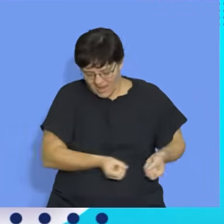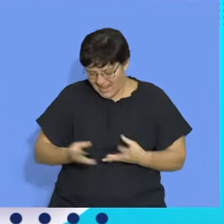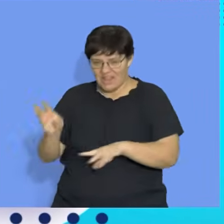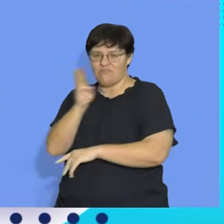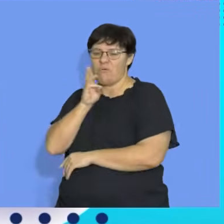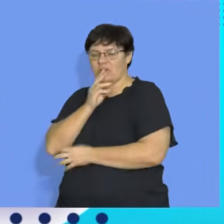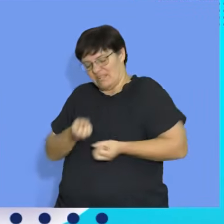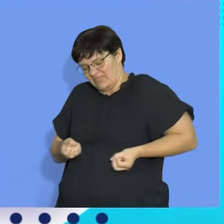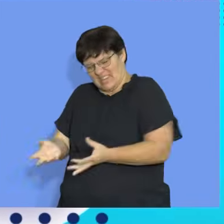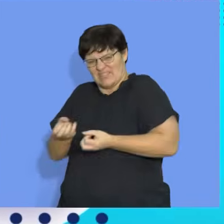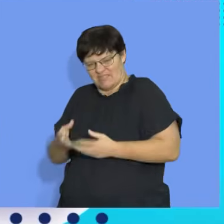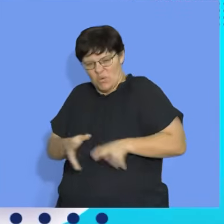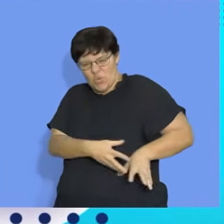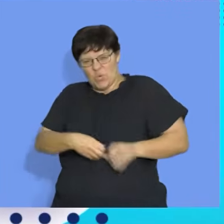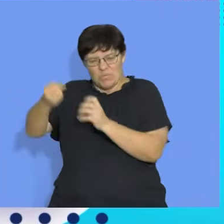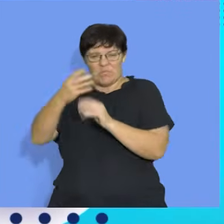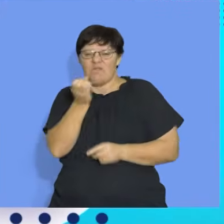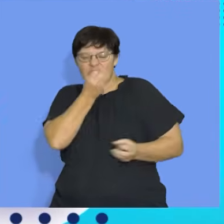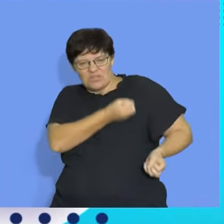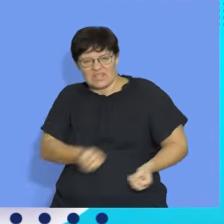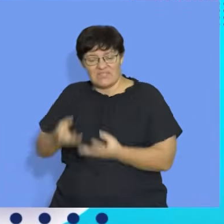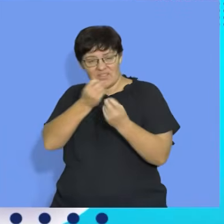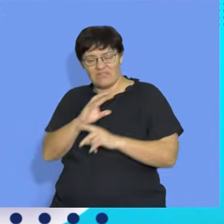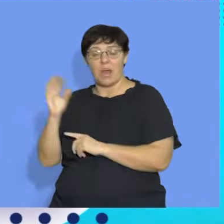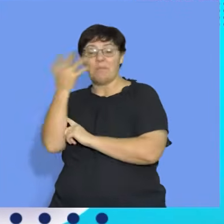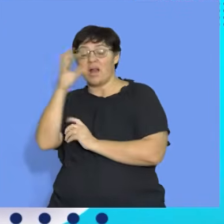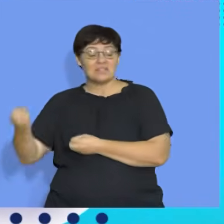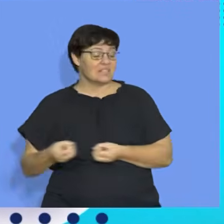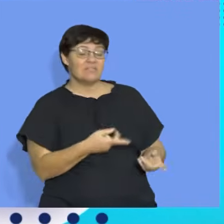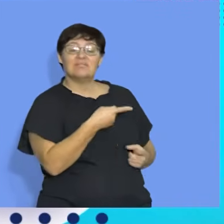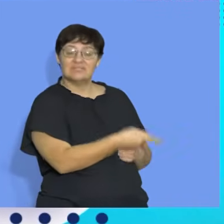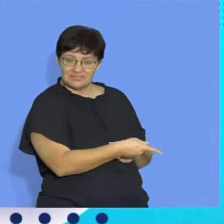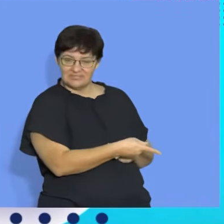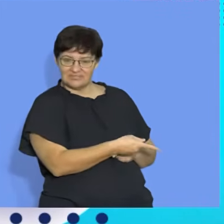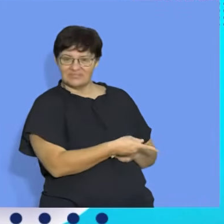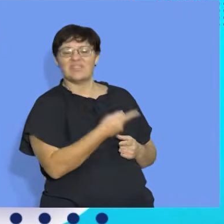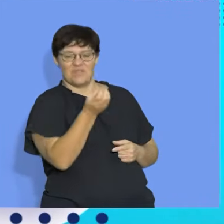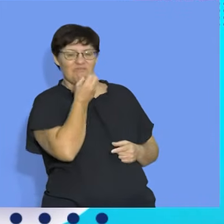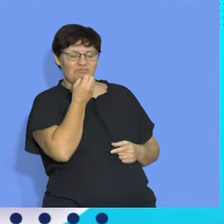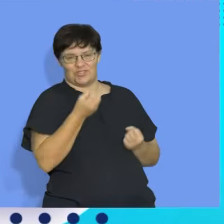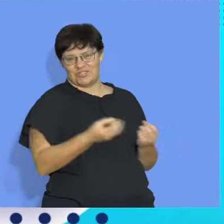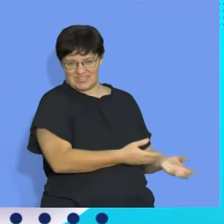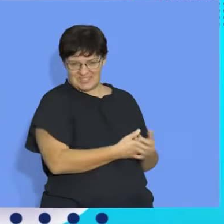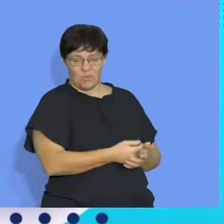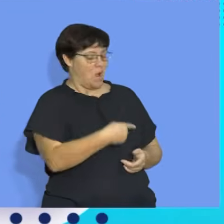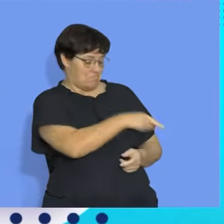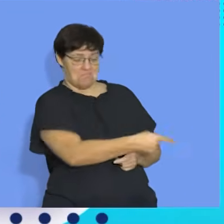of, water and nutrients. And what are plants? Plants are food, because the fungus can't make its own food. Right,